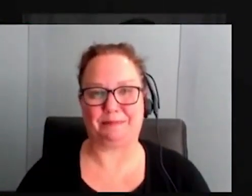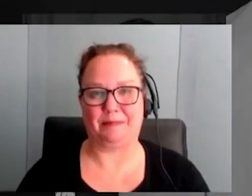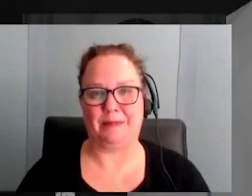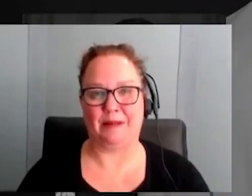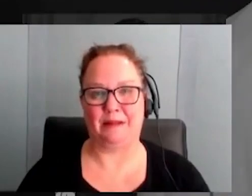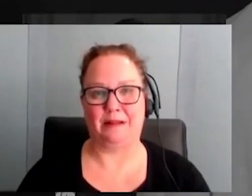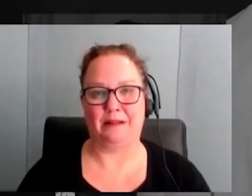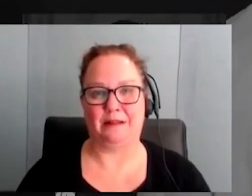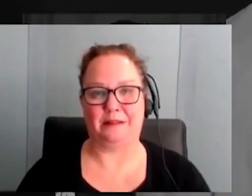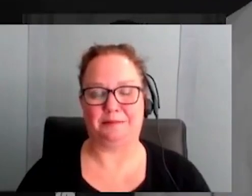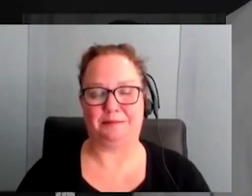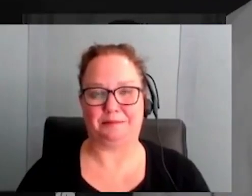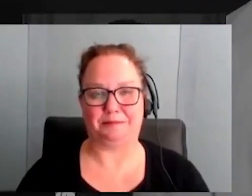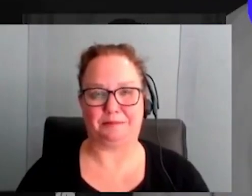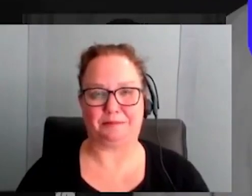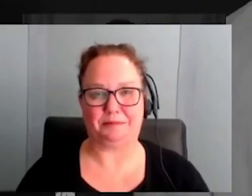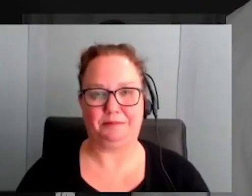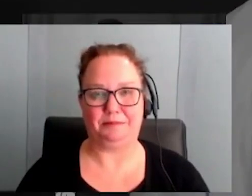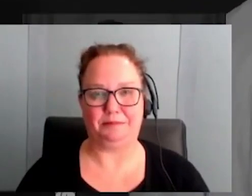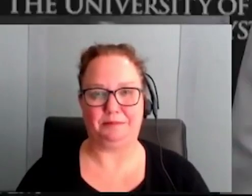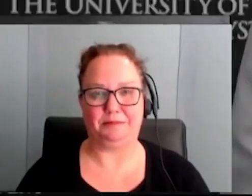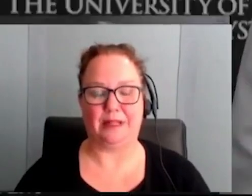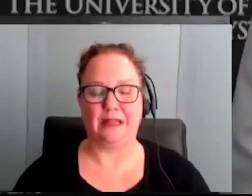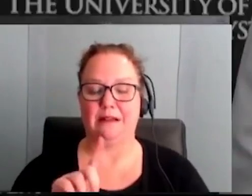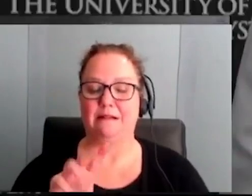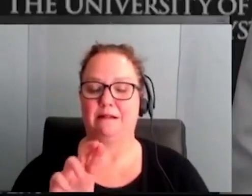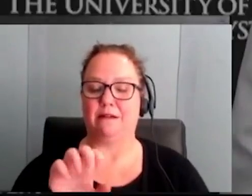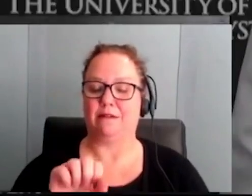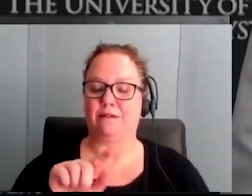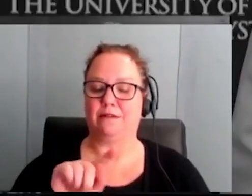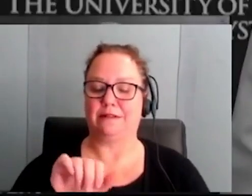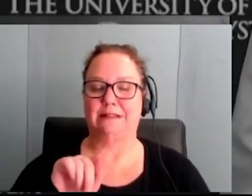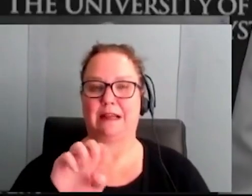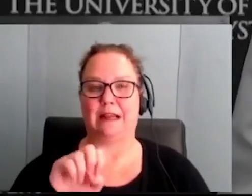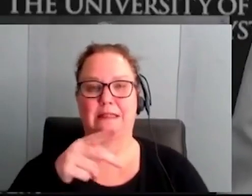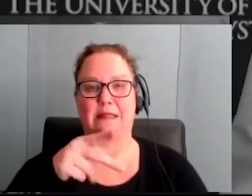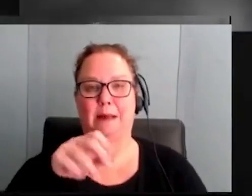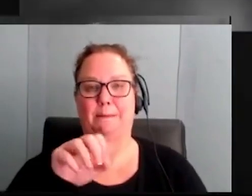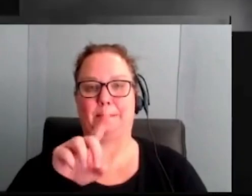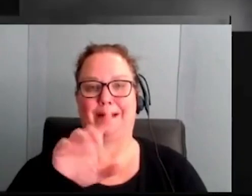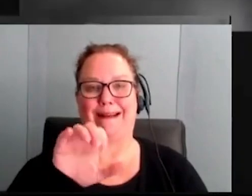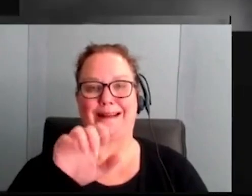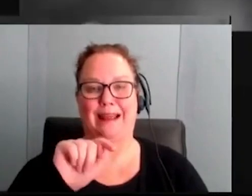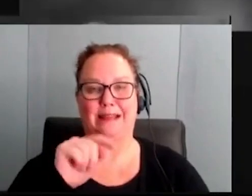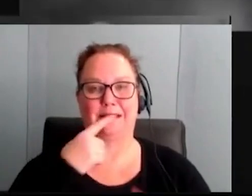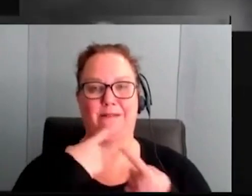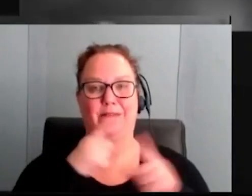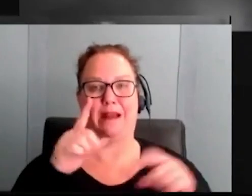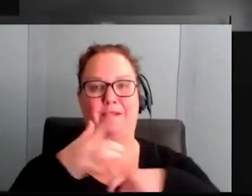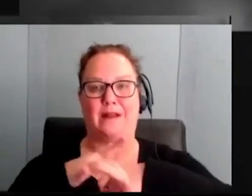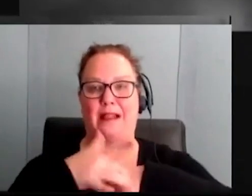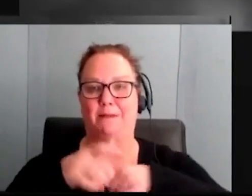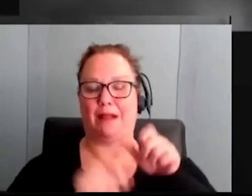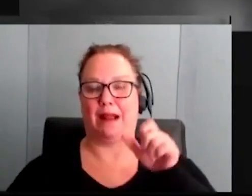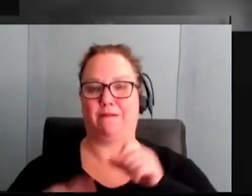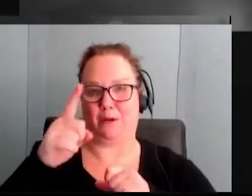and open mics with Dr. Stites podcasts. Now everywhere podcasts are available.